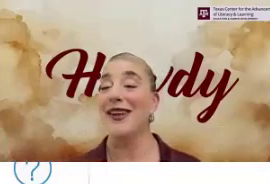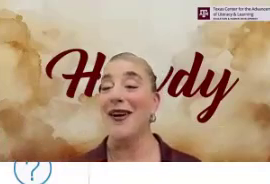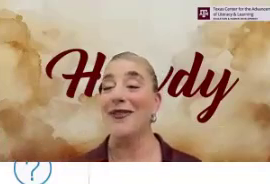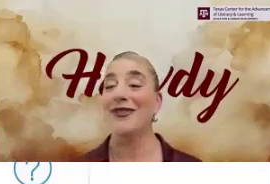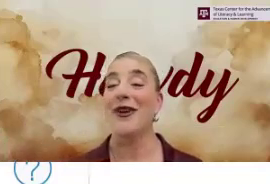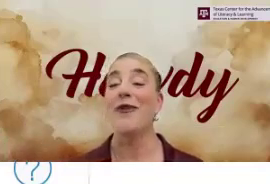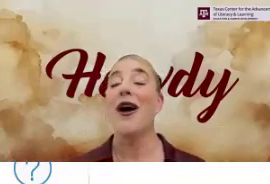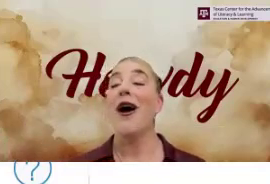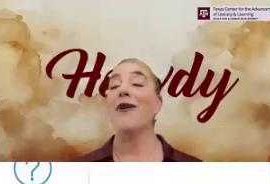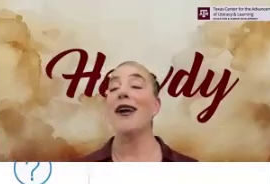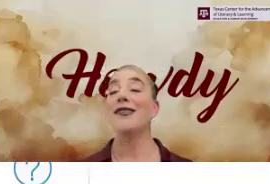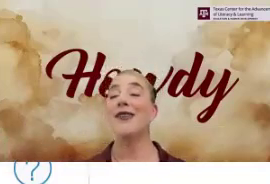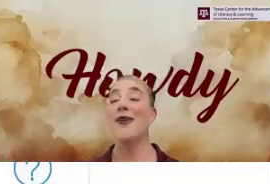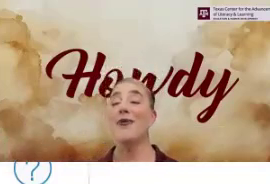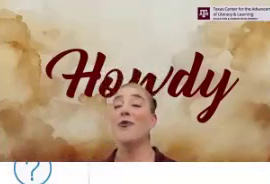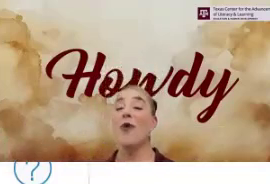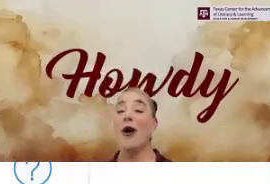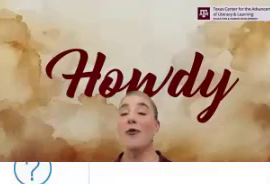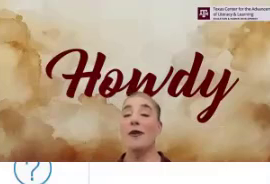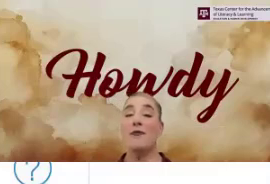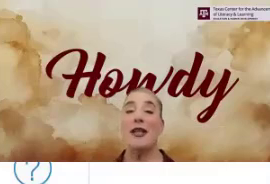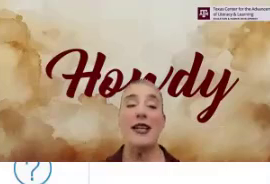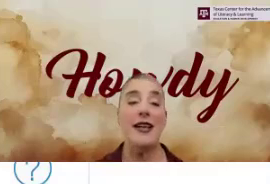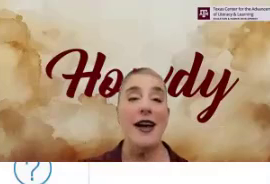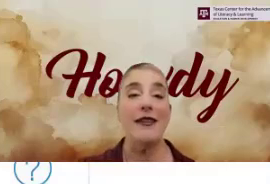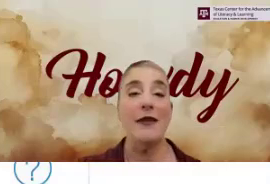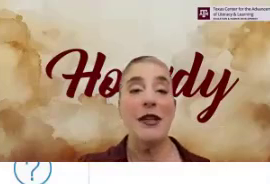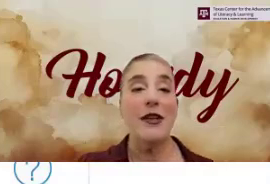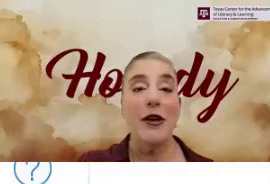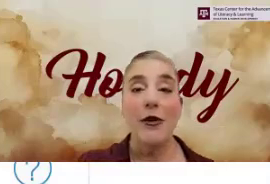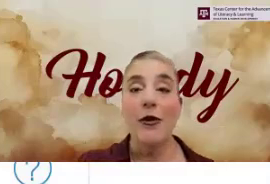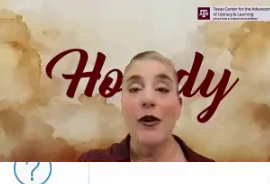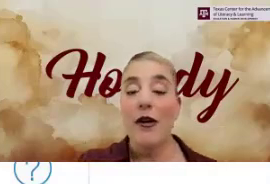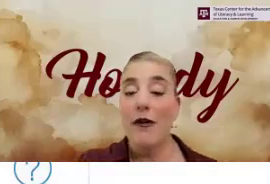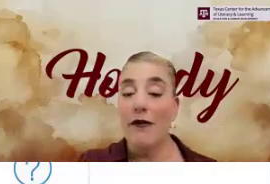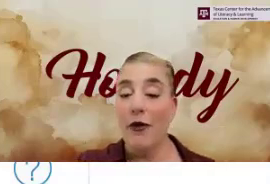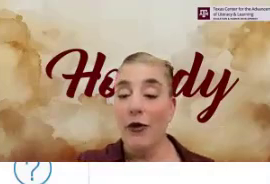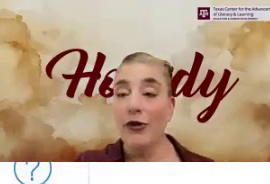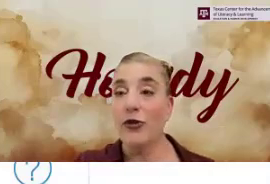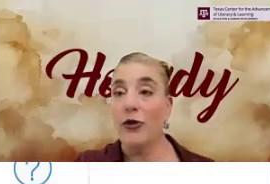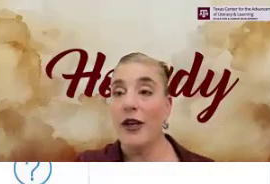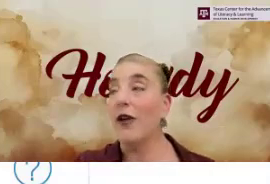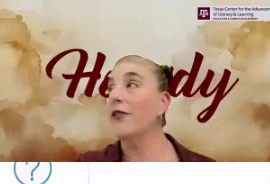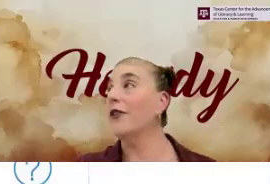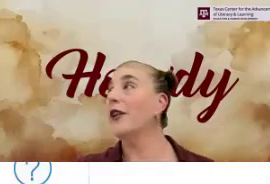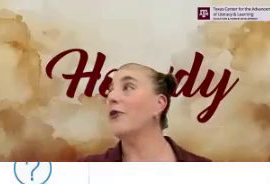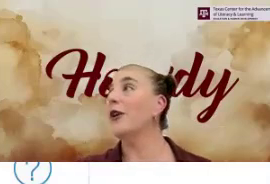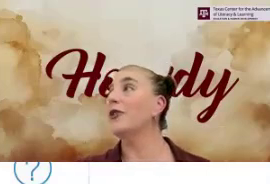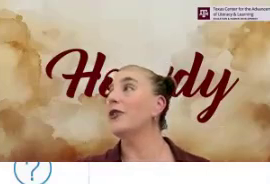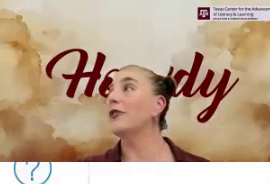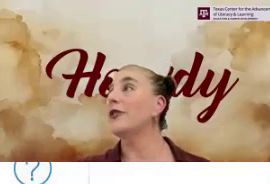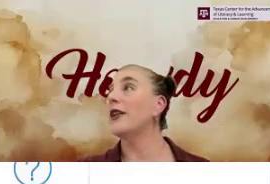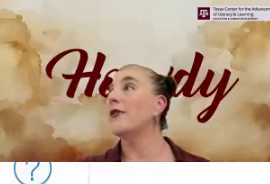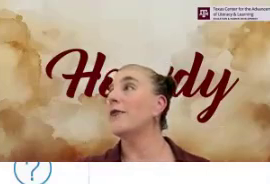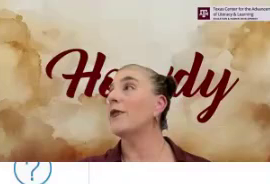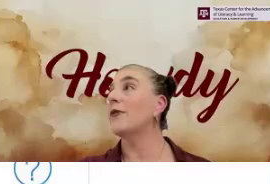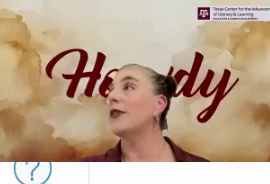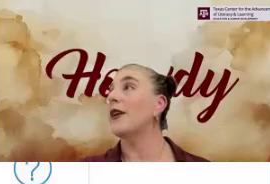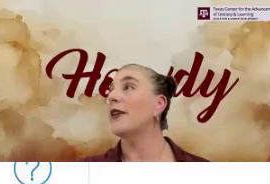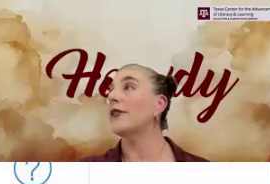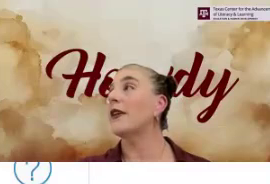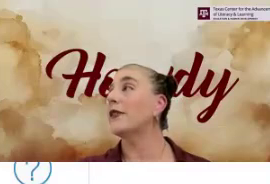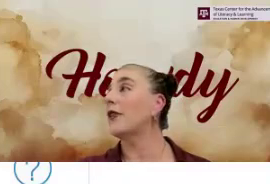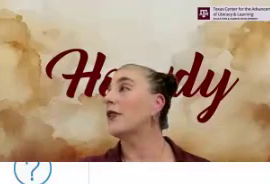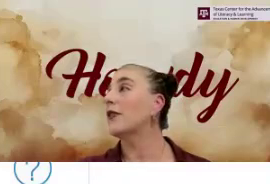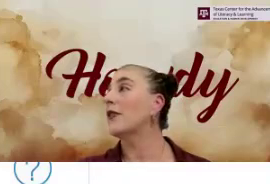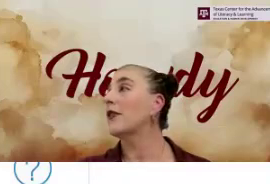for myself. So, all right, so what would be, and let me go full screen. Are there any questions? Let me